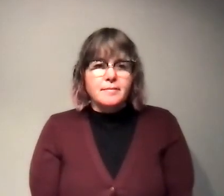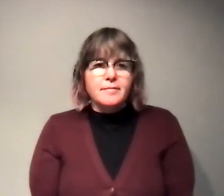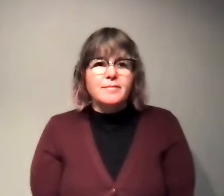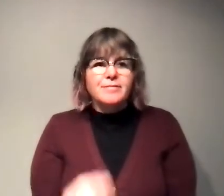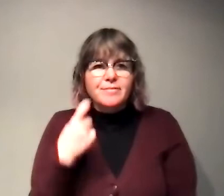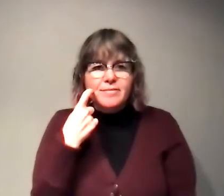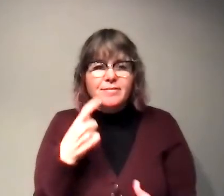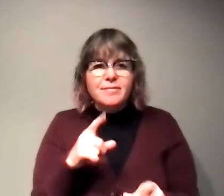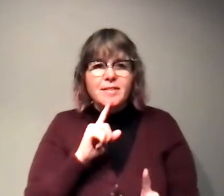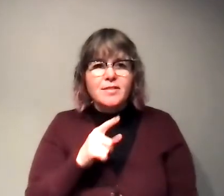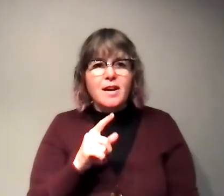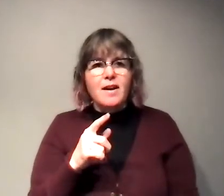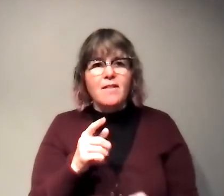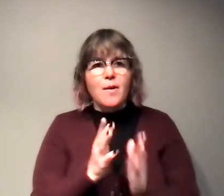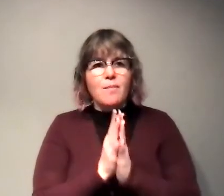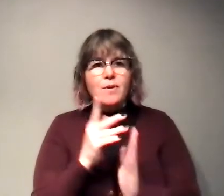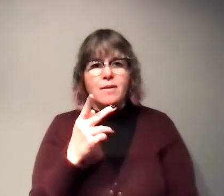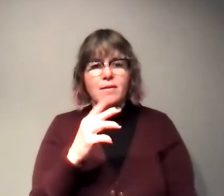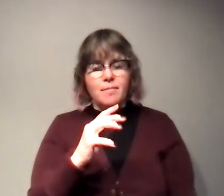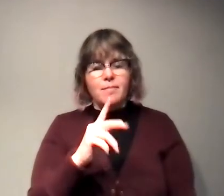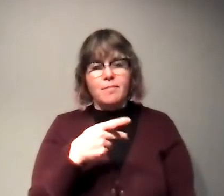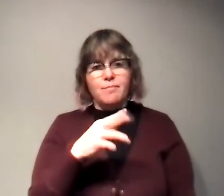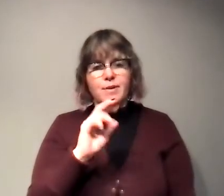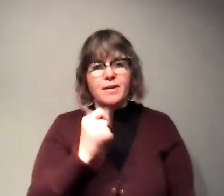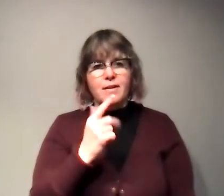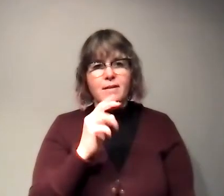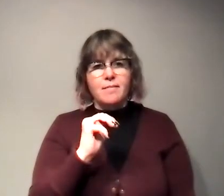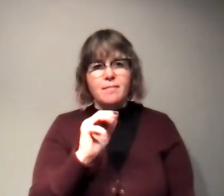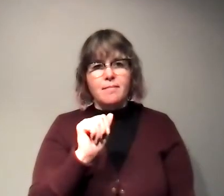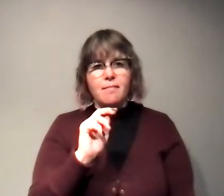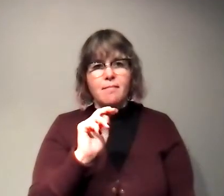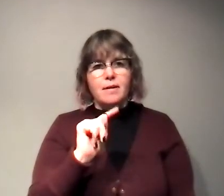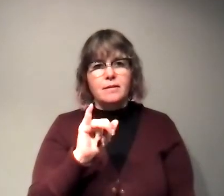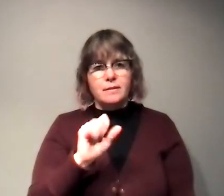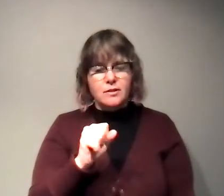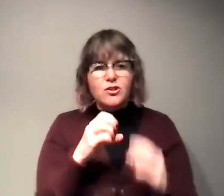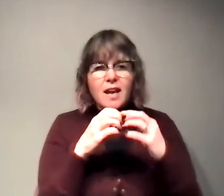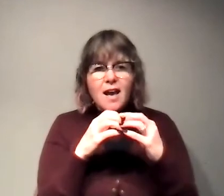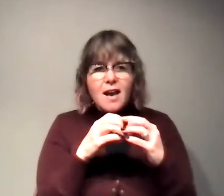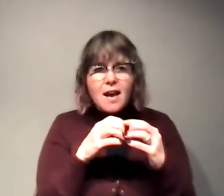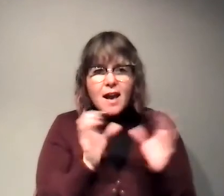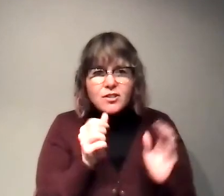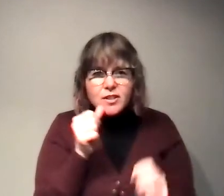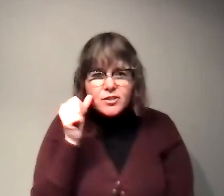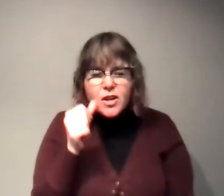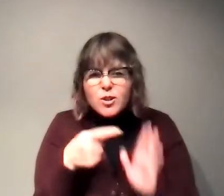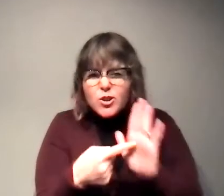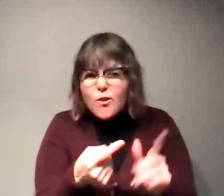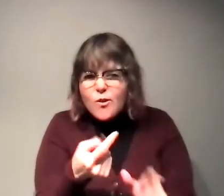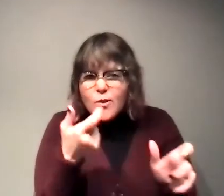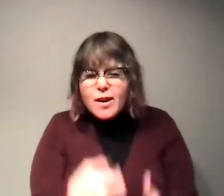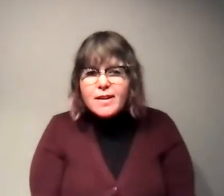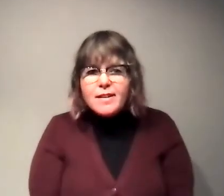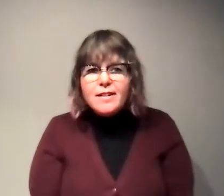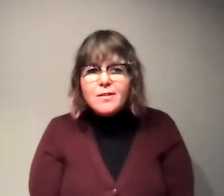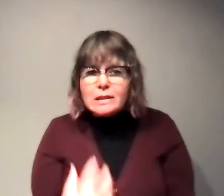I realized there's a praying mantis on my coffee cup. It's a baby. It just hatched yesterday. I'm just going to show you all really, really quick because we have the